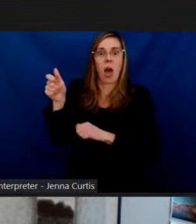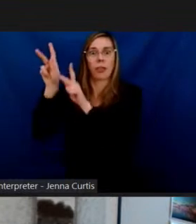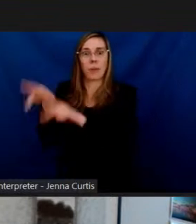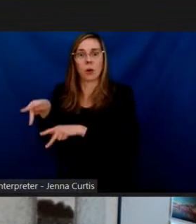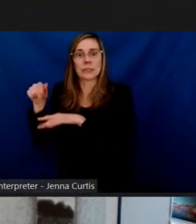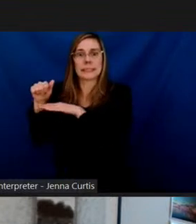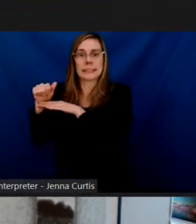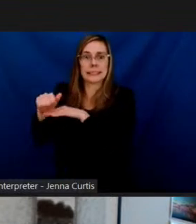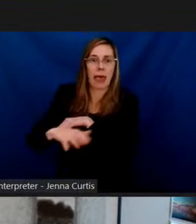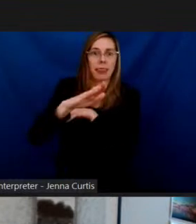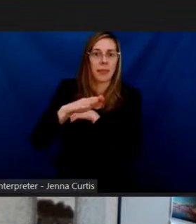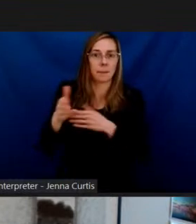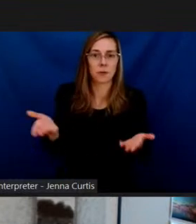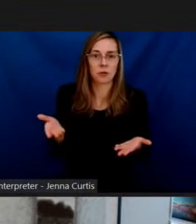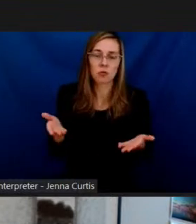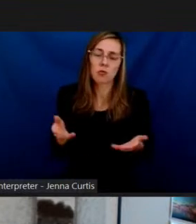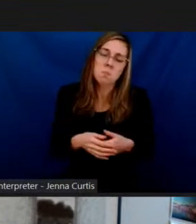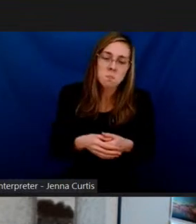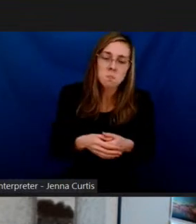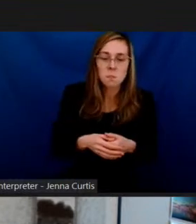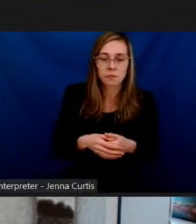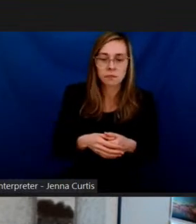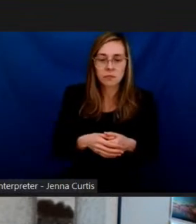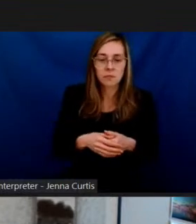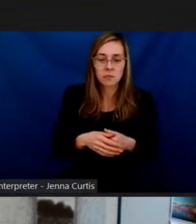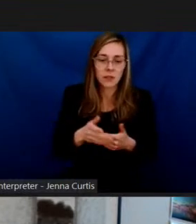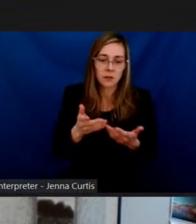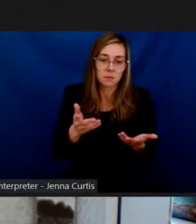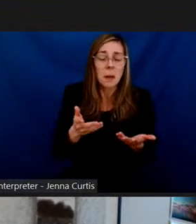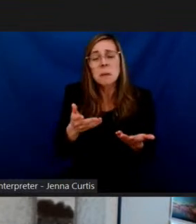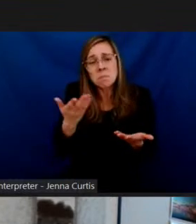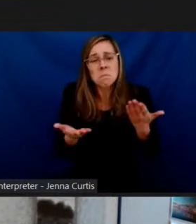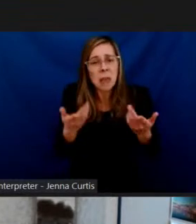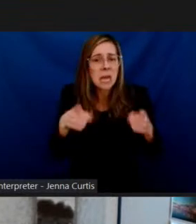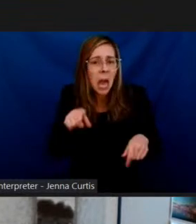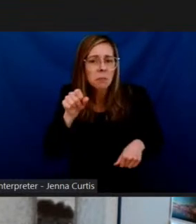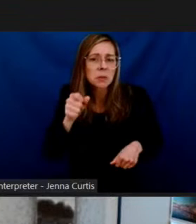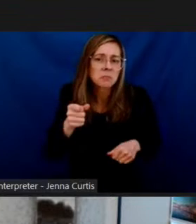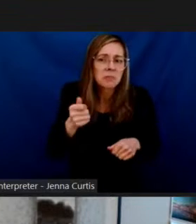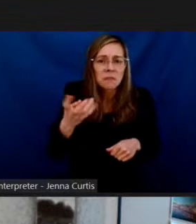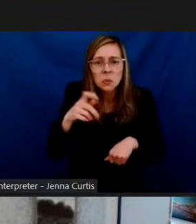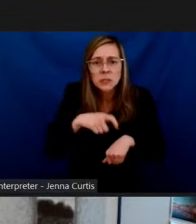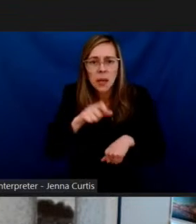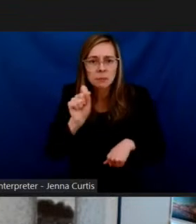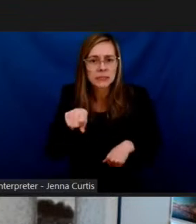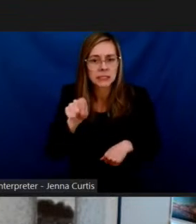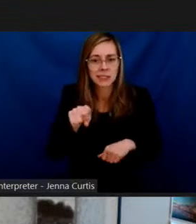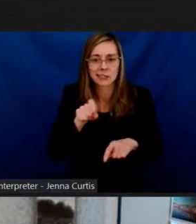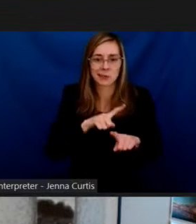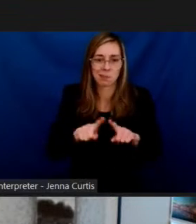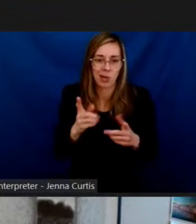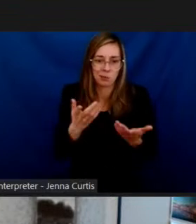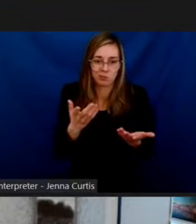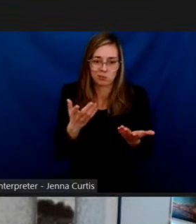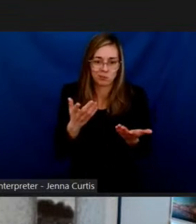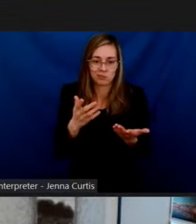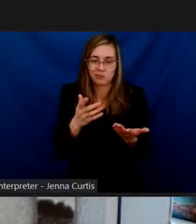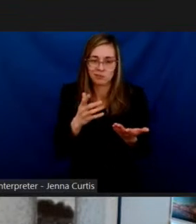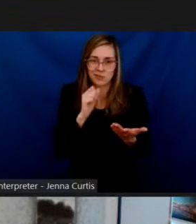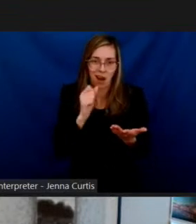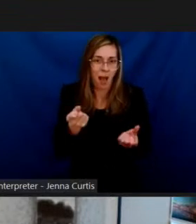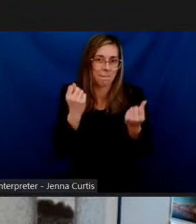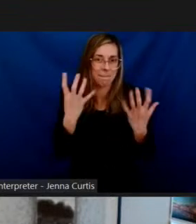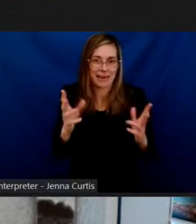significant percentage of the people on our streets, but there's no question if we don't act as communities up and down the